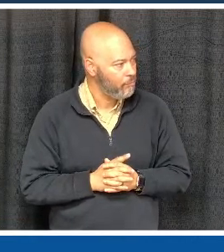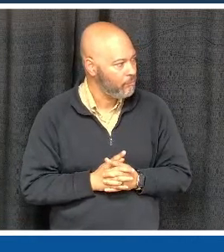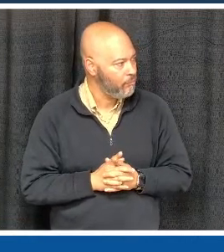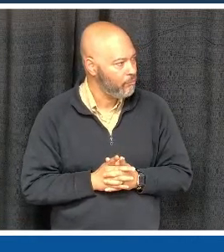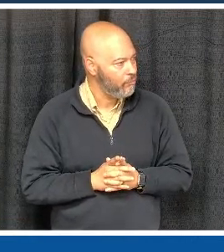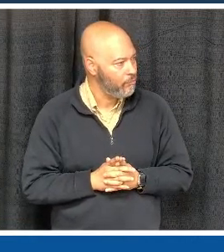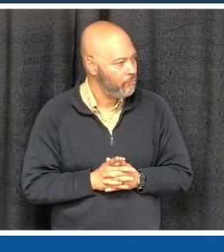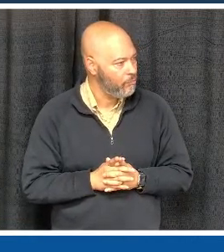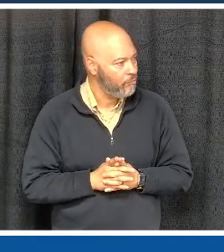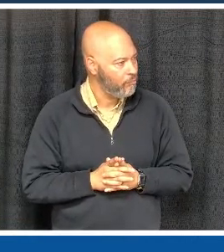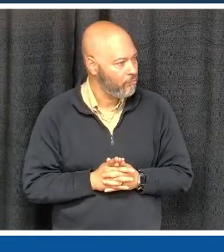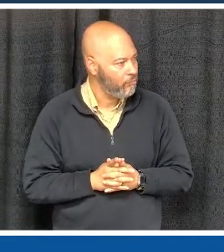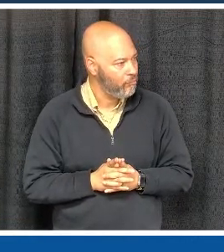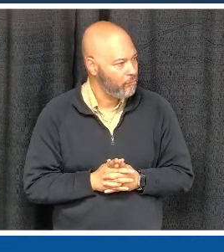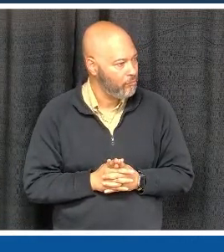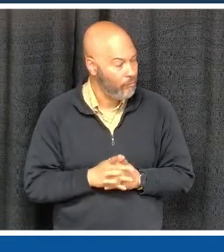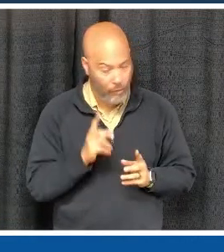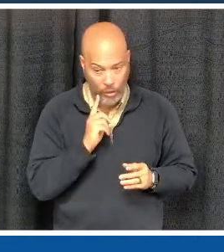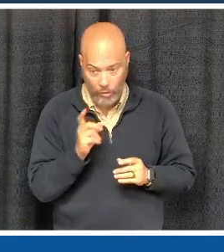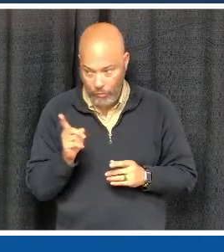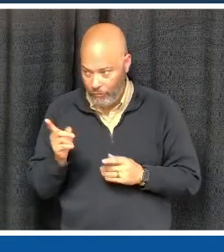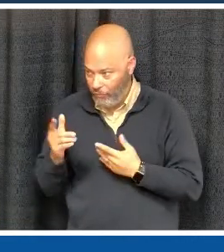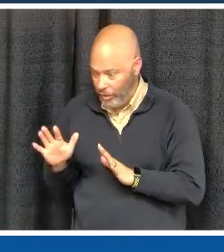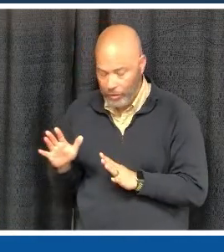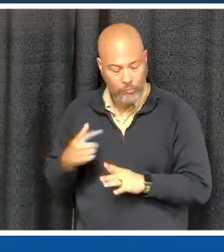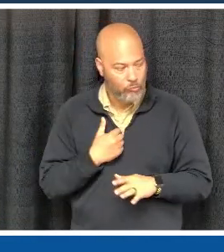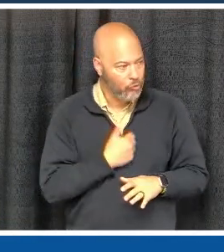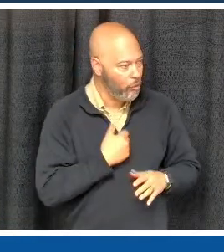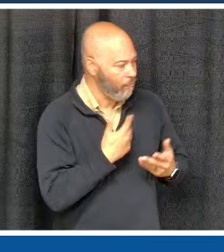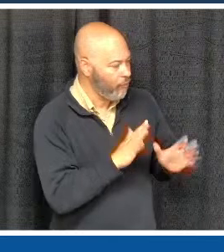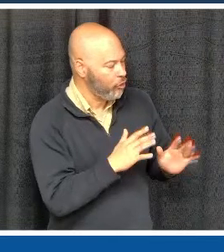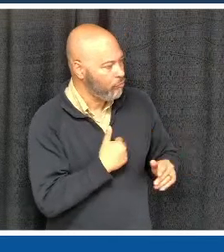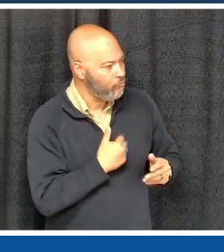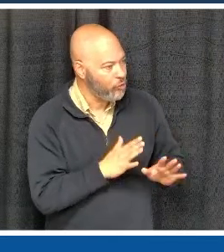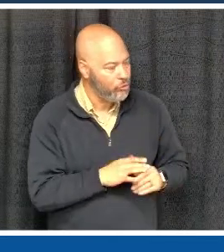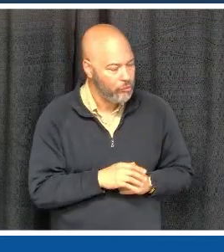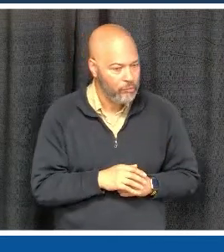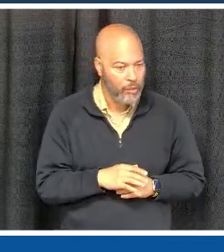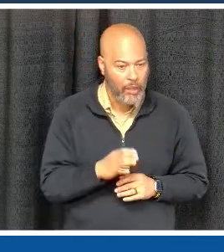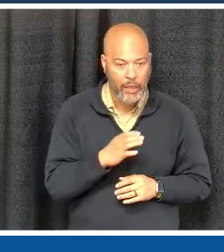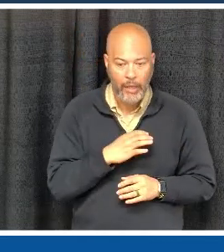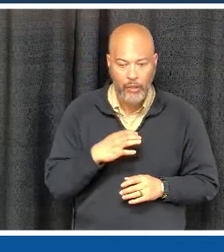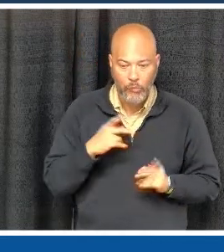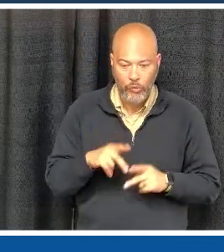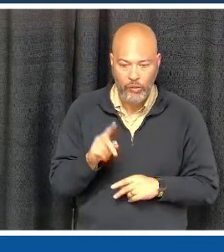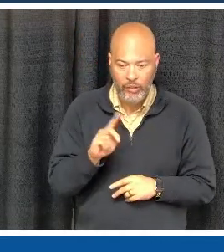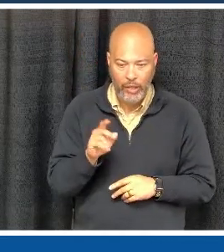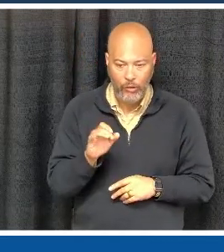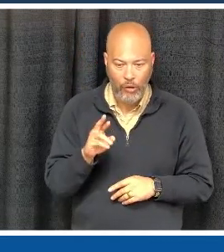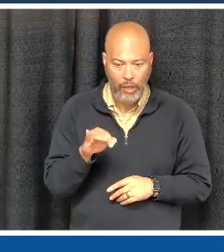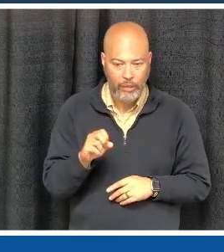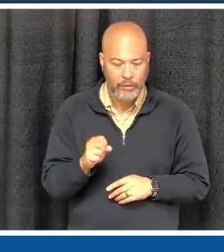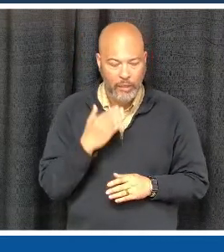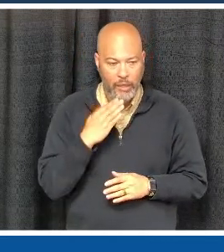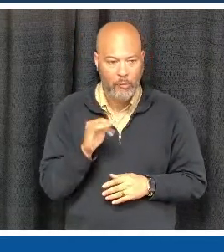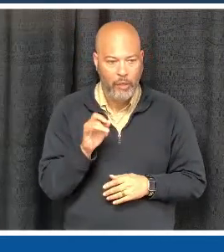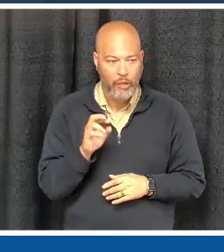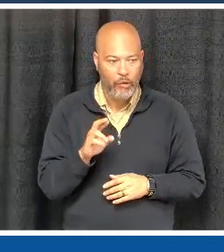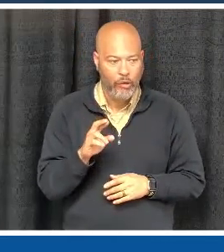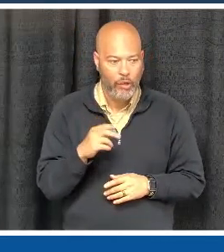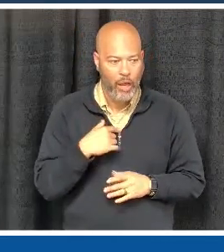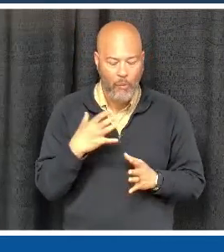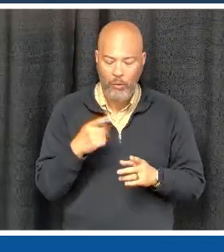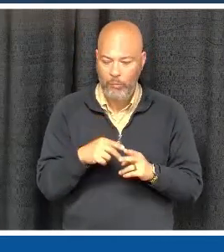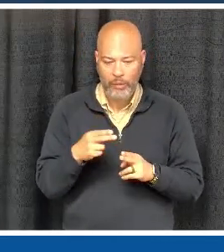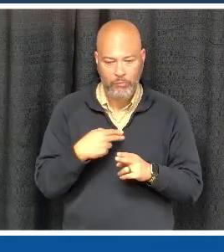Madam, you have the floor. You done? Okay, that's all right. Councilperson Zacharias, you're recognized. Thank you, Mayor. I'm going to keep this